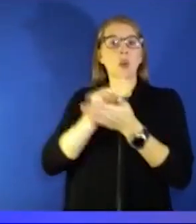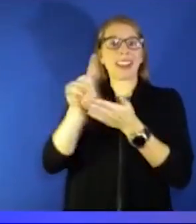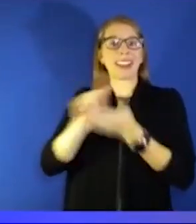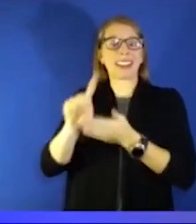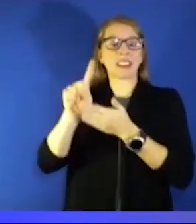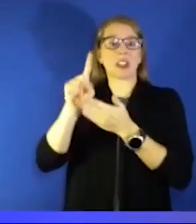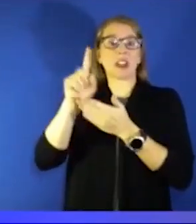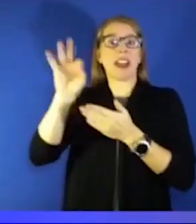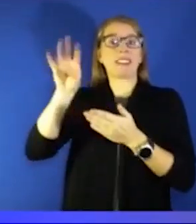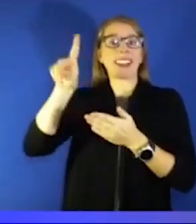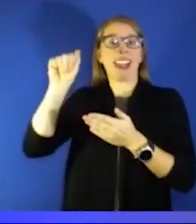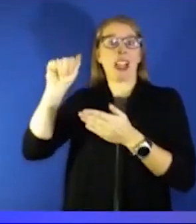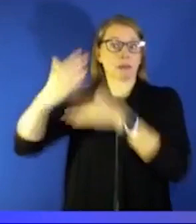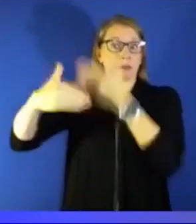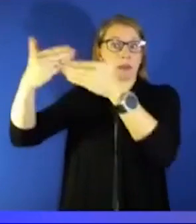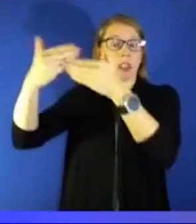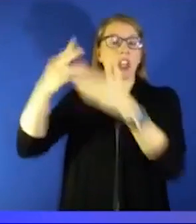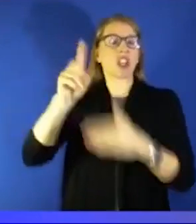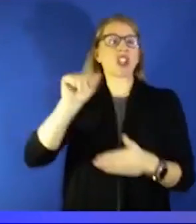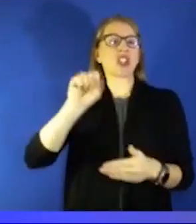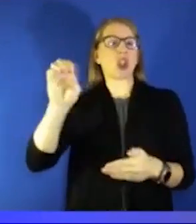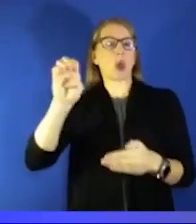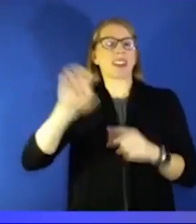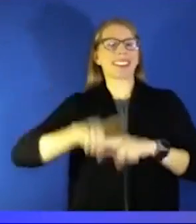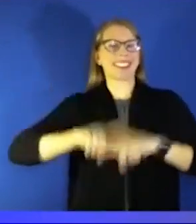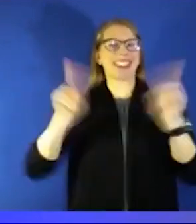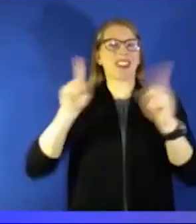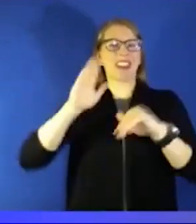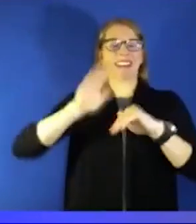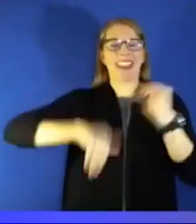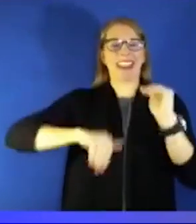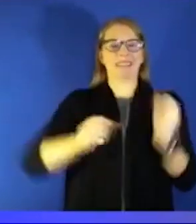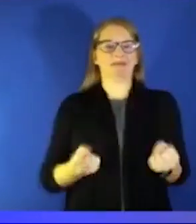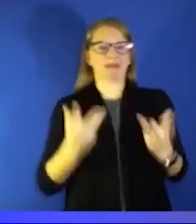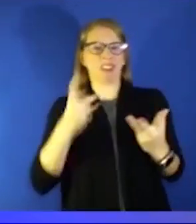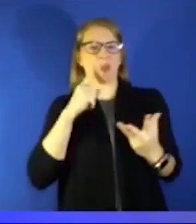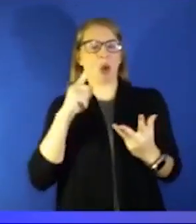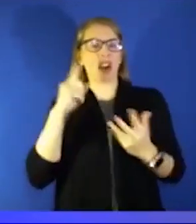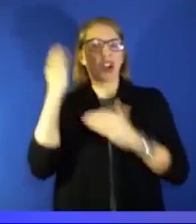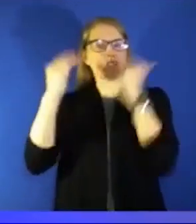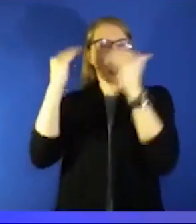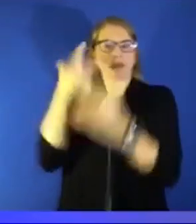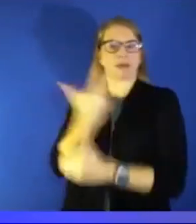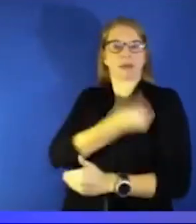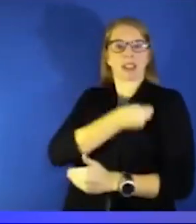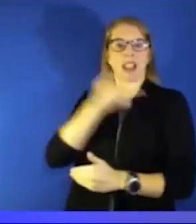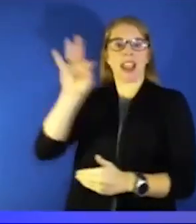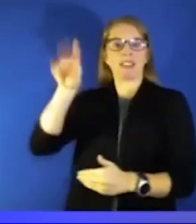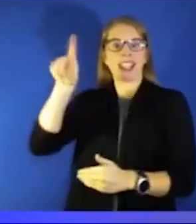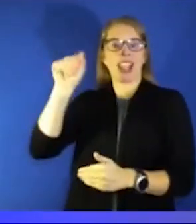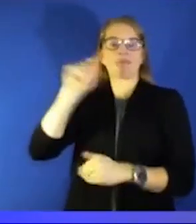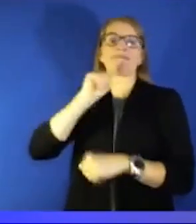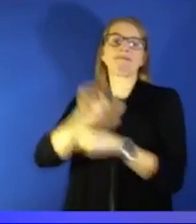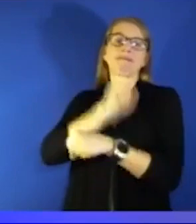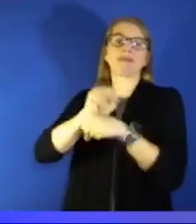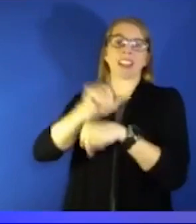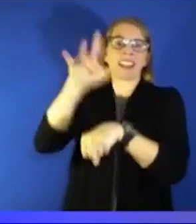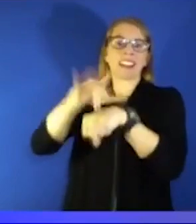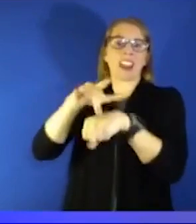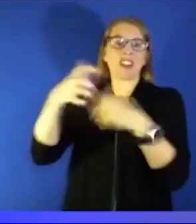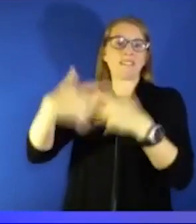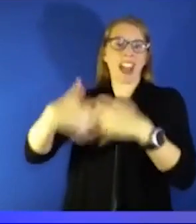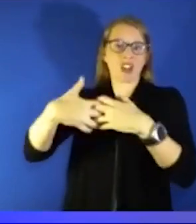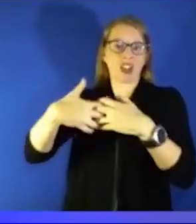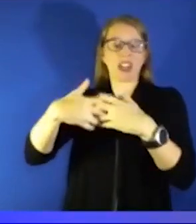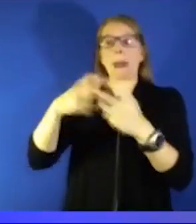dosing is different than the adult dosing, and so people from the FDA actually go to the factory and look at how the vaccine is made,